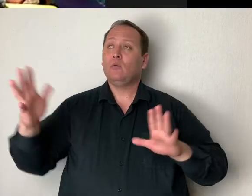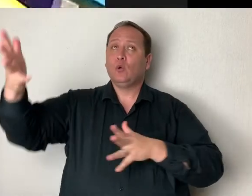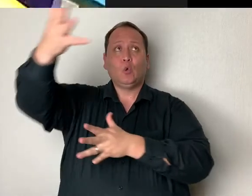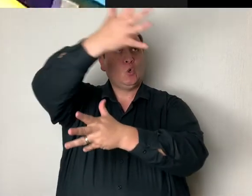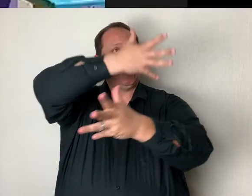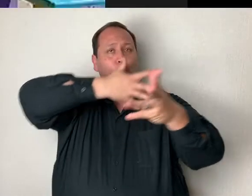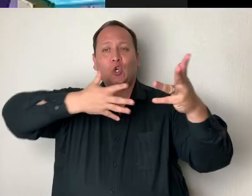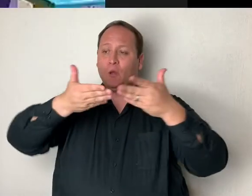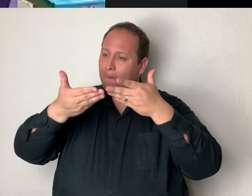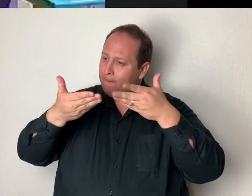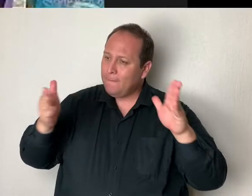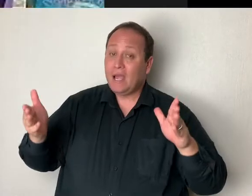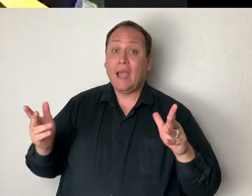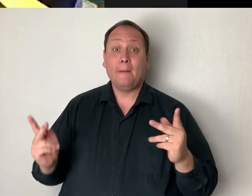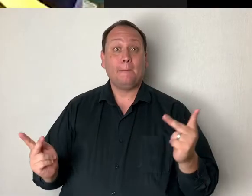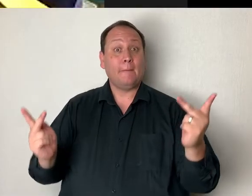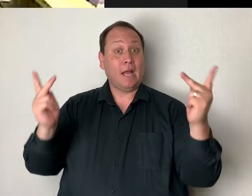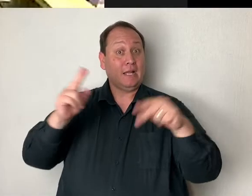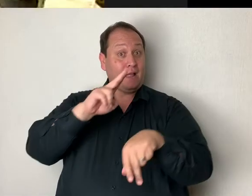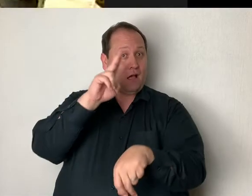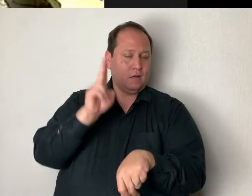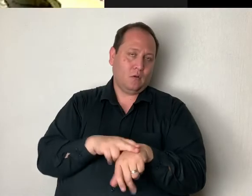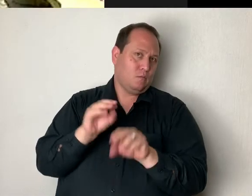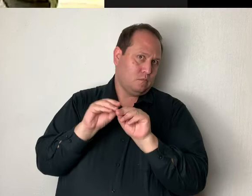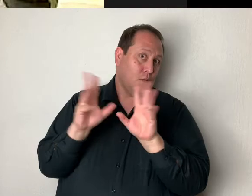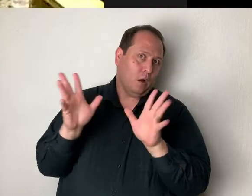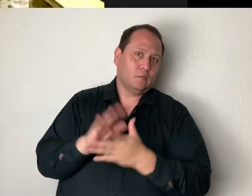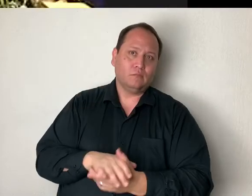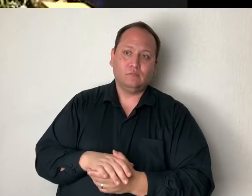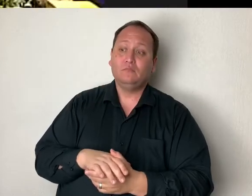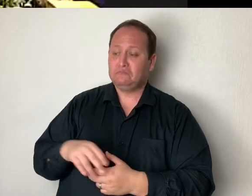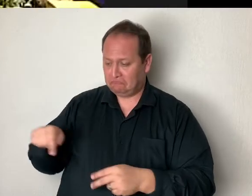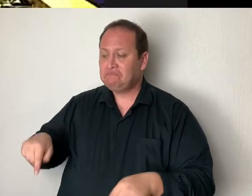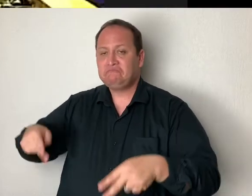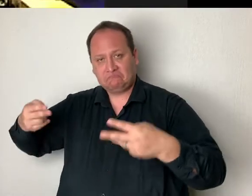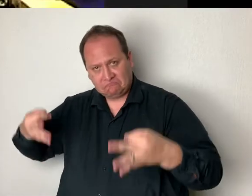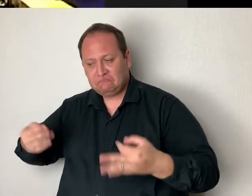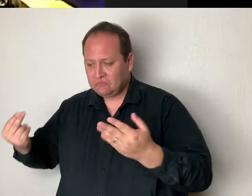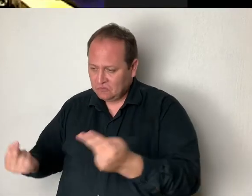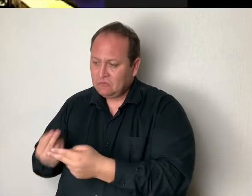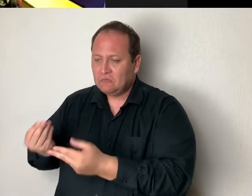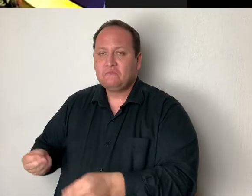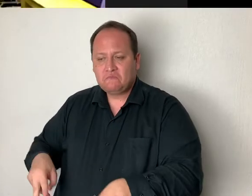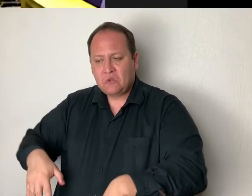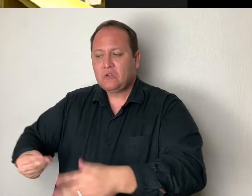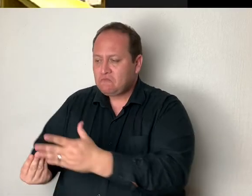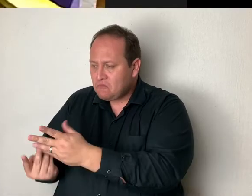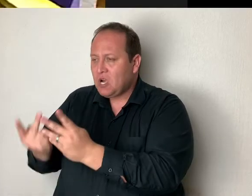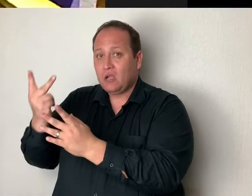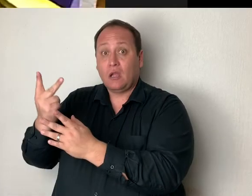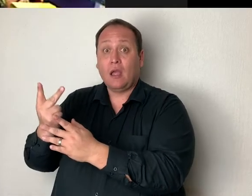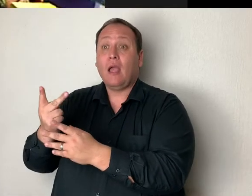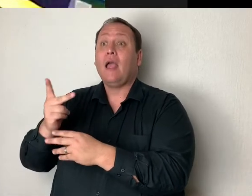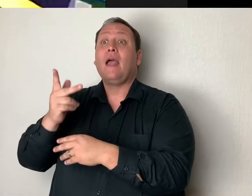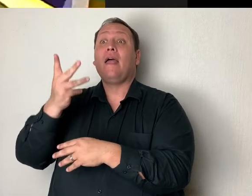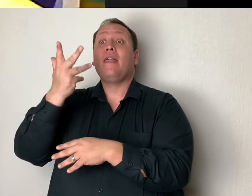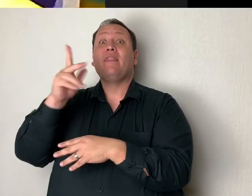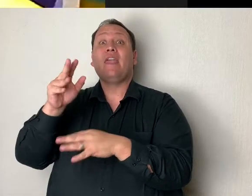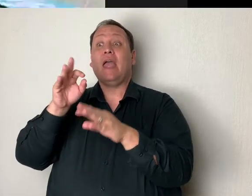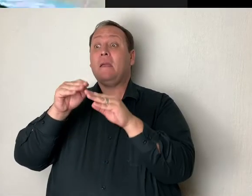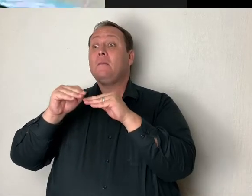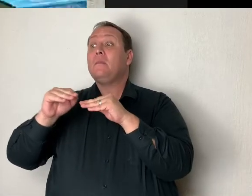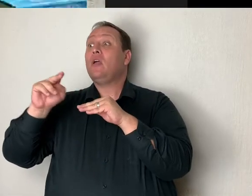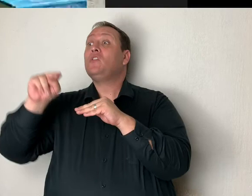flora, of course, what's native here, 10 feet to the north is also native.